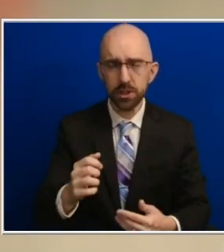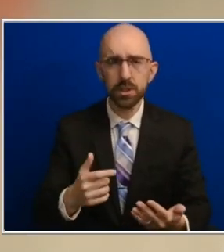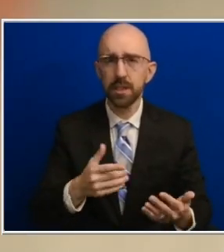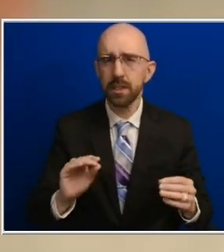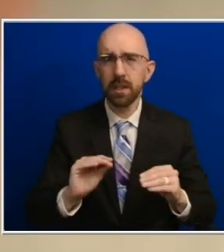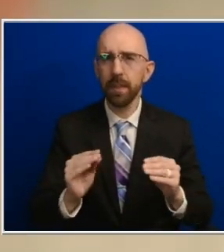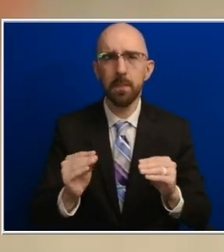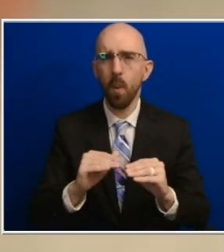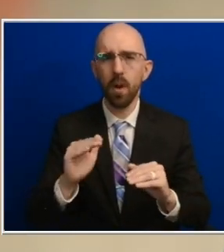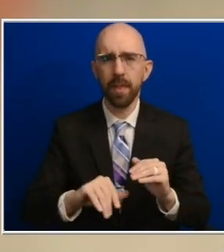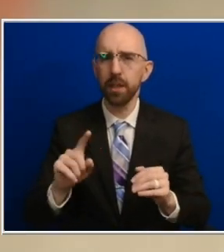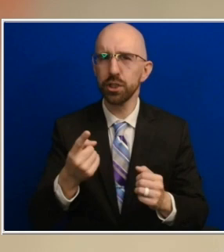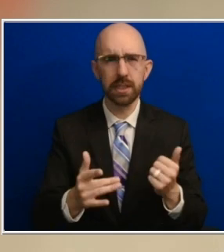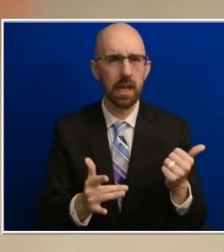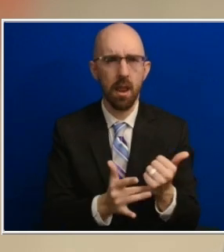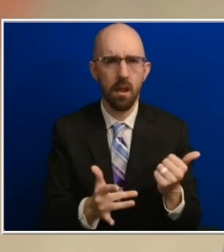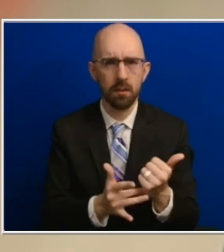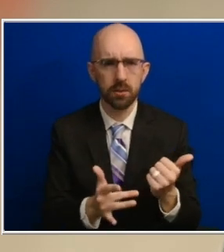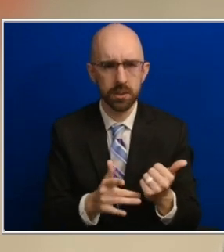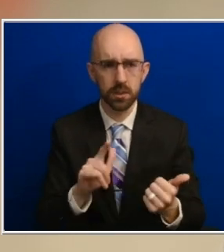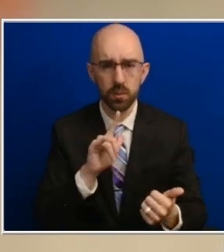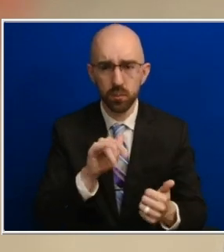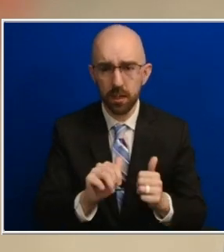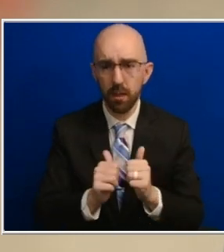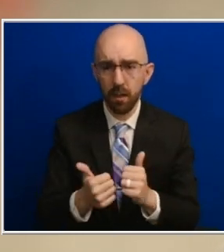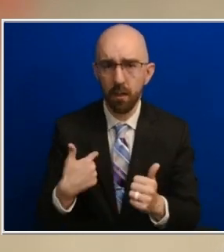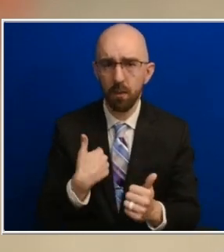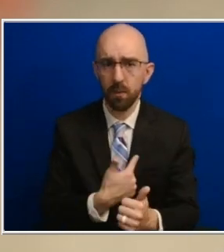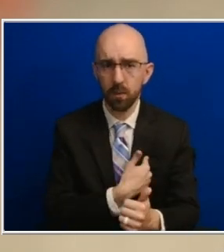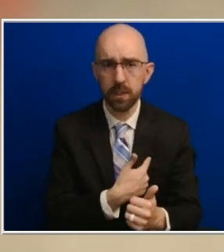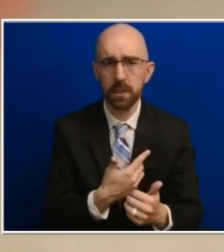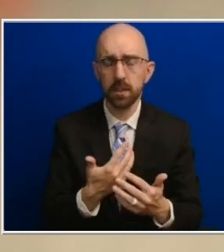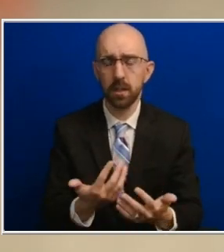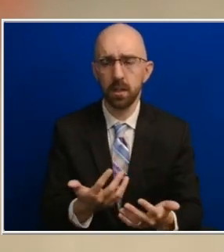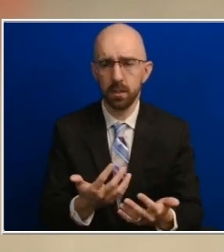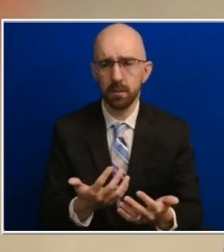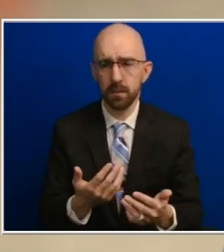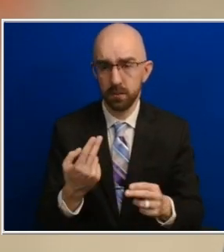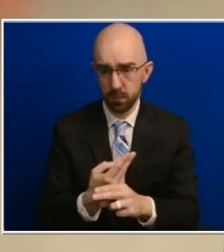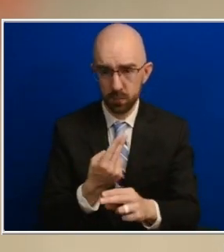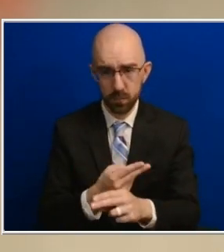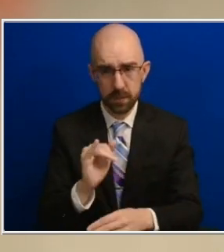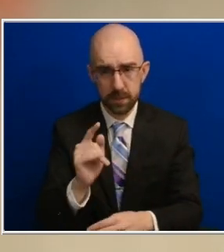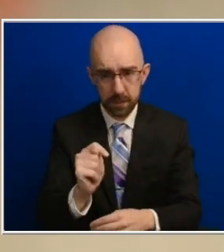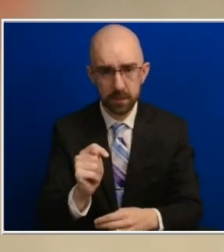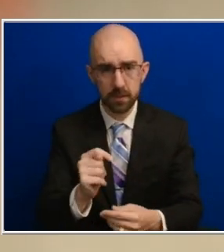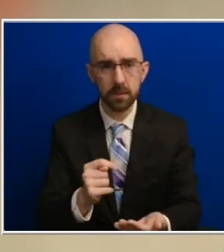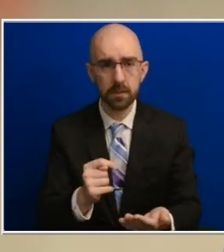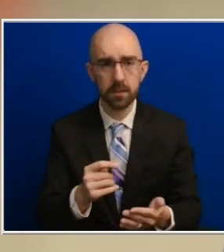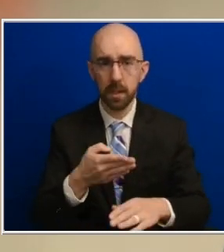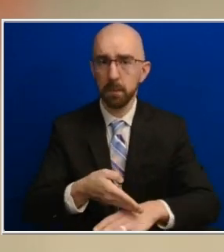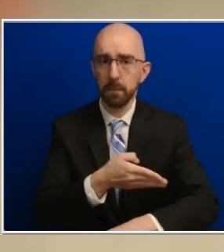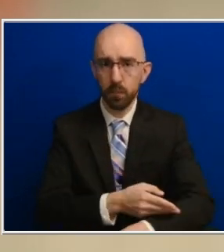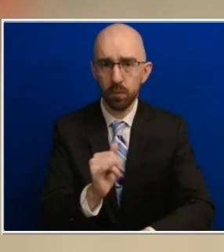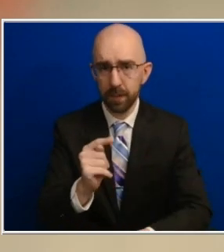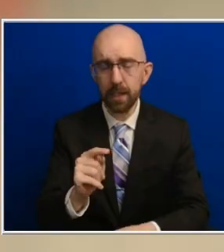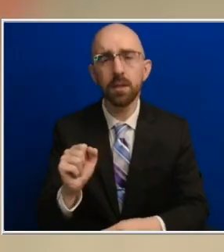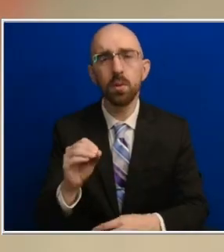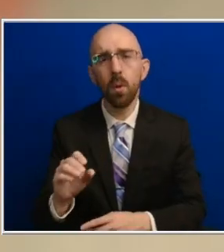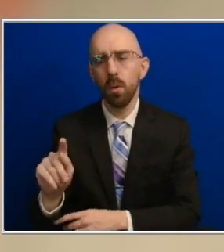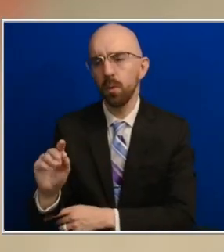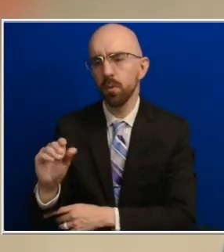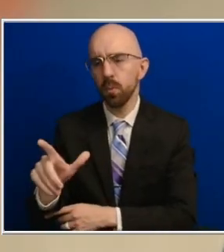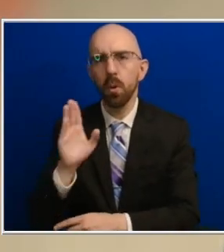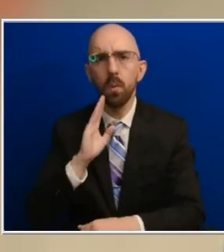more than just a technology, and it's really how we utilize it and improve it so that the tool gets better